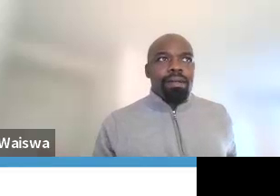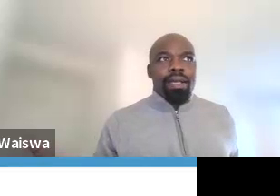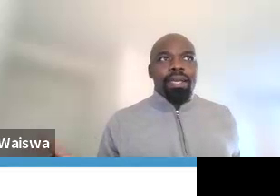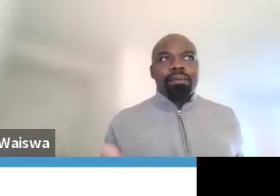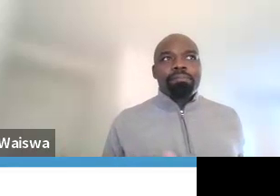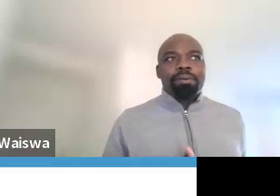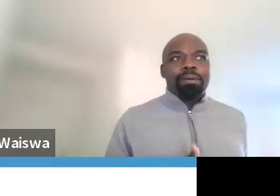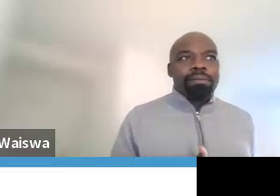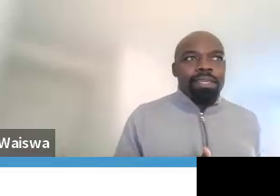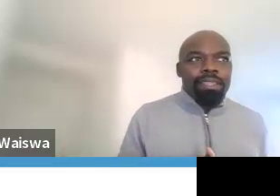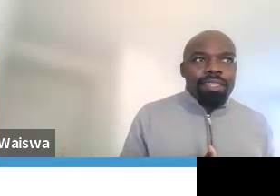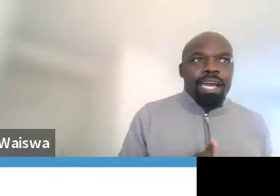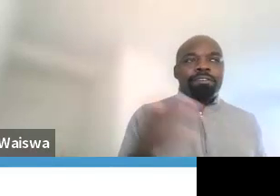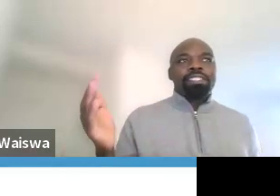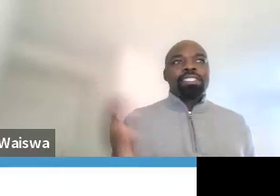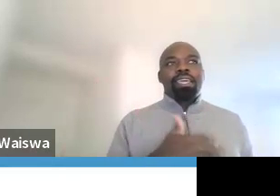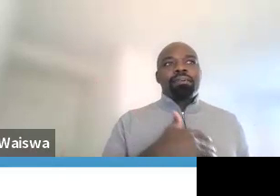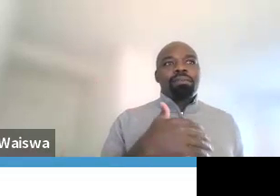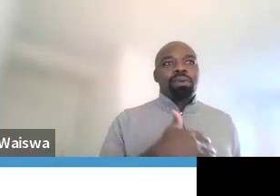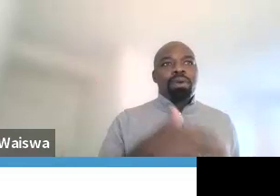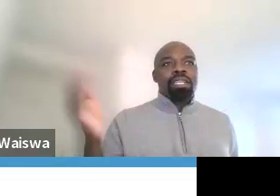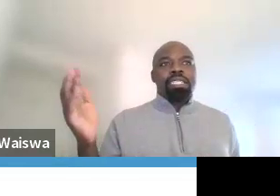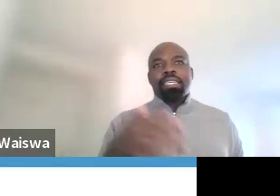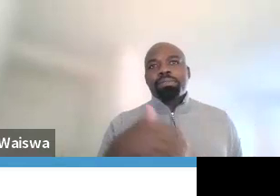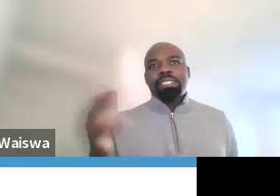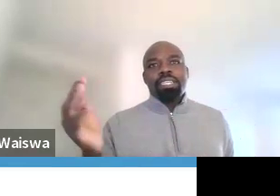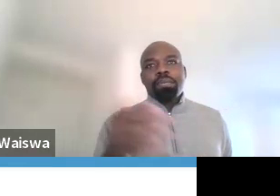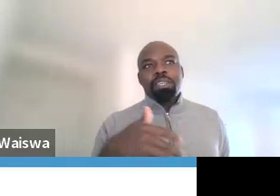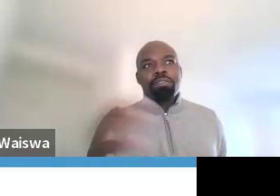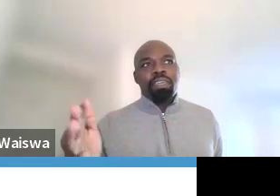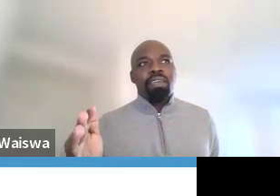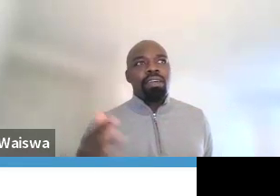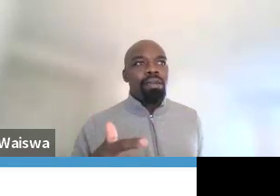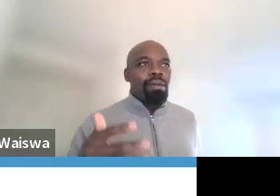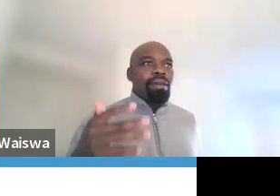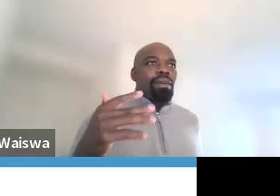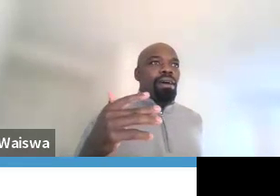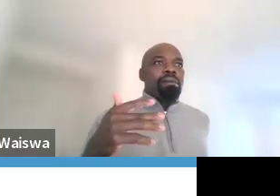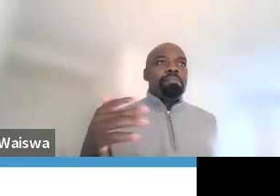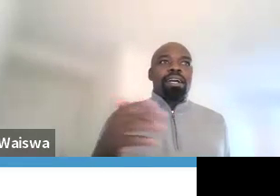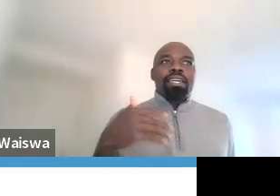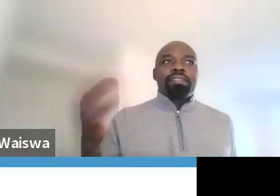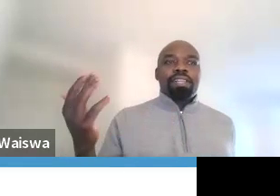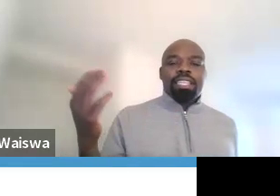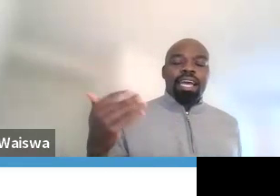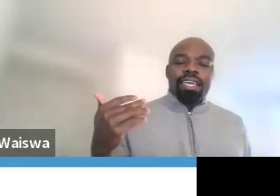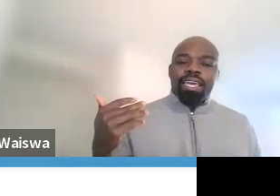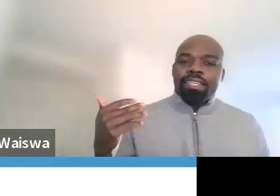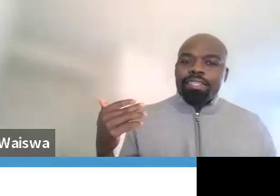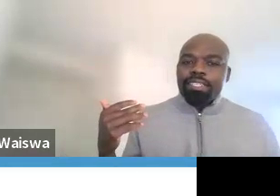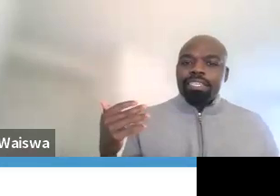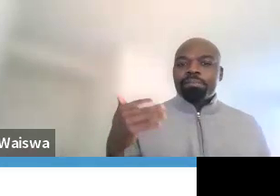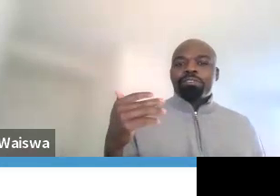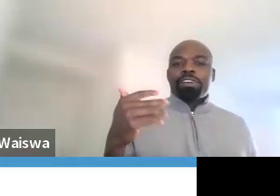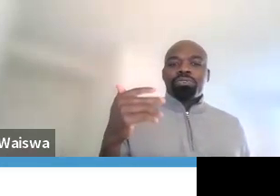Now, with advocacy, we write letters, we send them, we never hear back, anything like that,